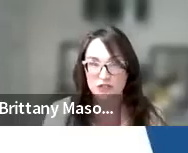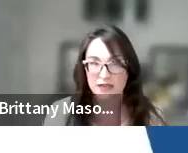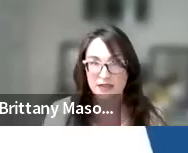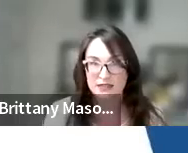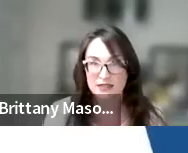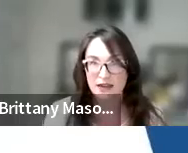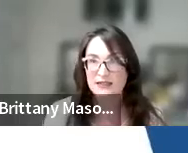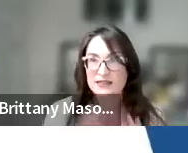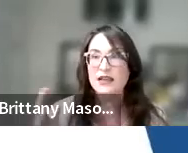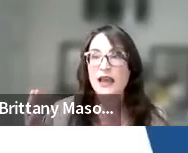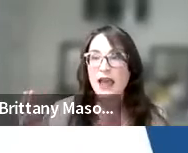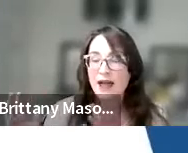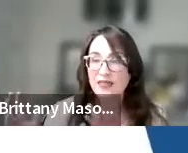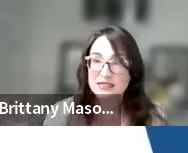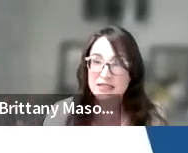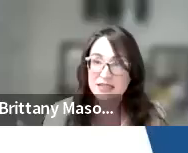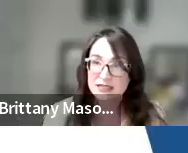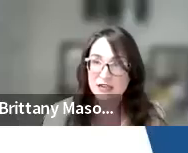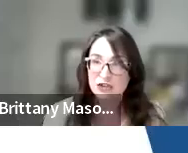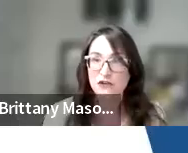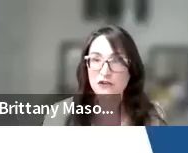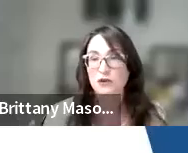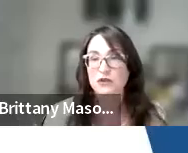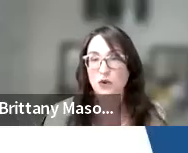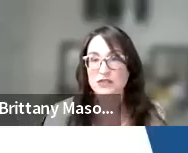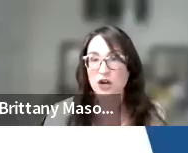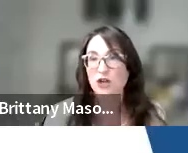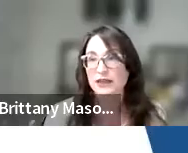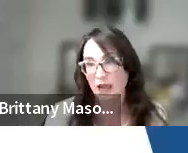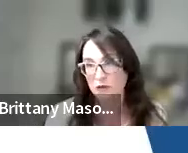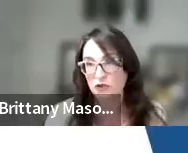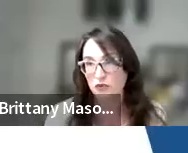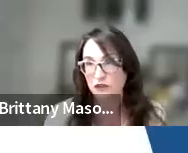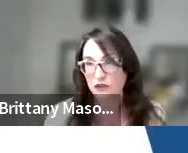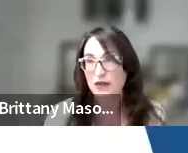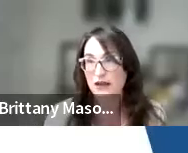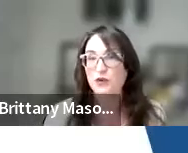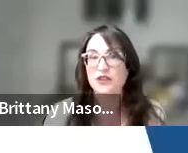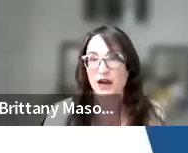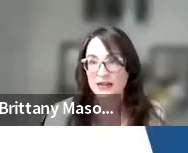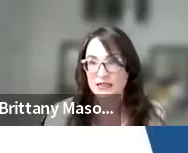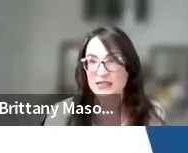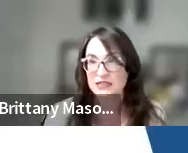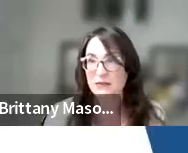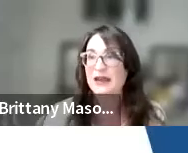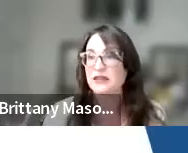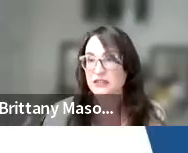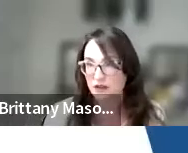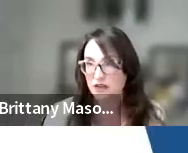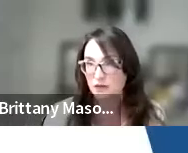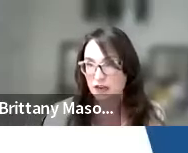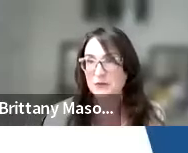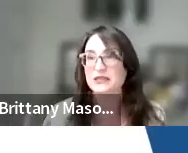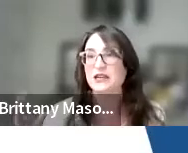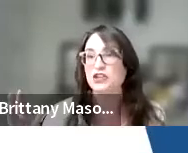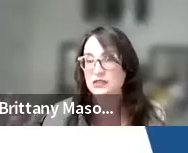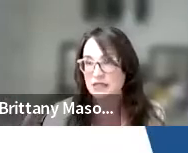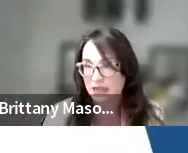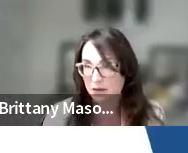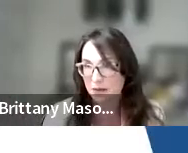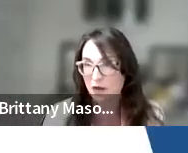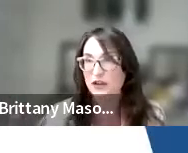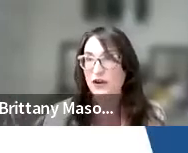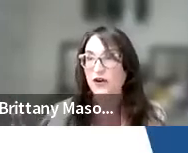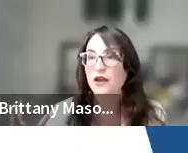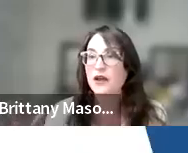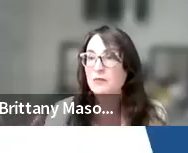who understand that science. And the second stage of review is what's called council review. That's where the ICs make these funding recommendations,